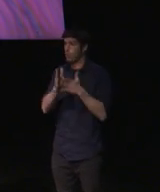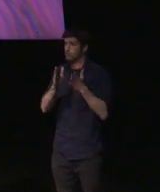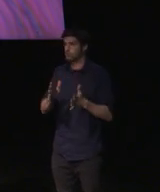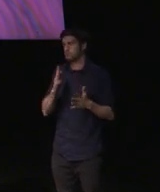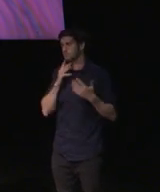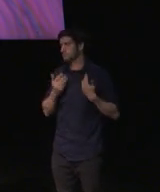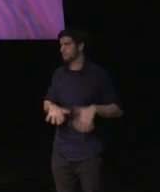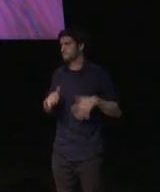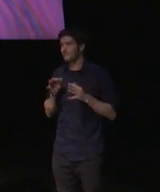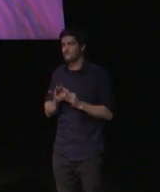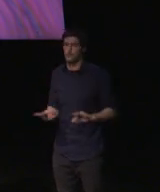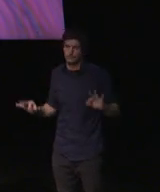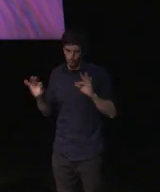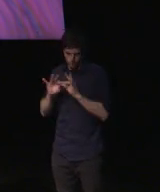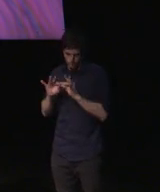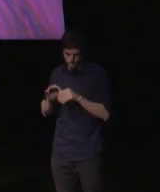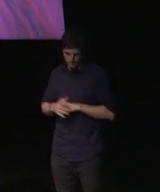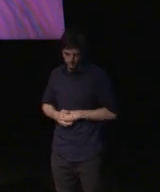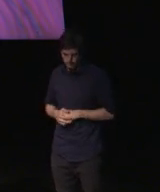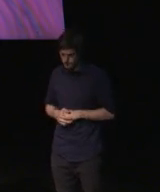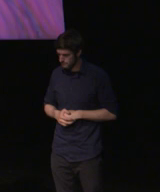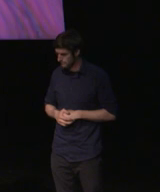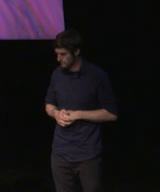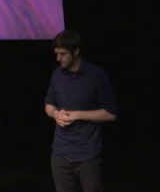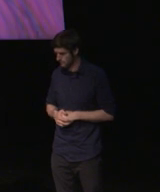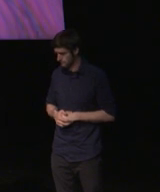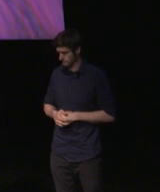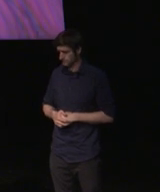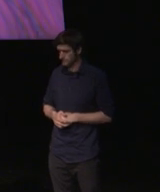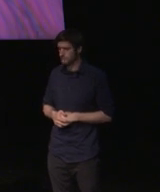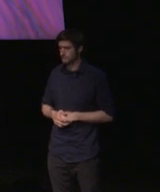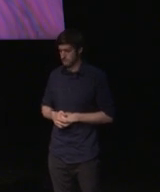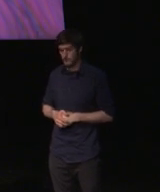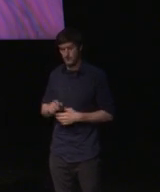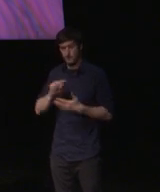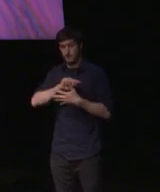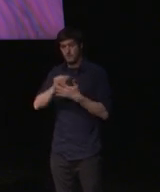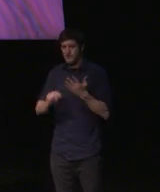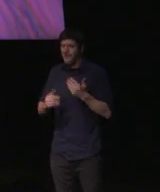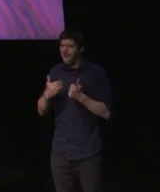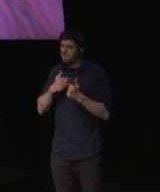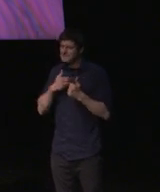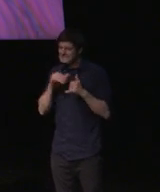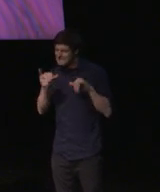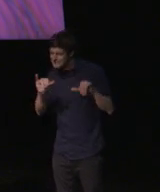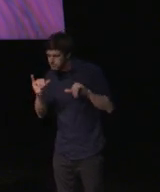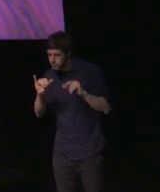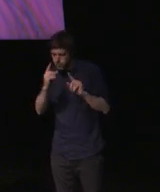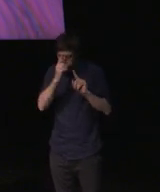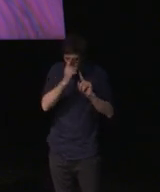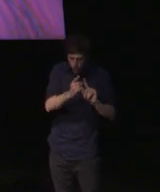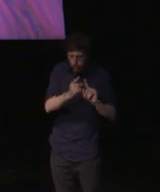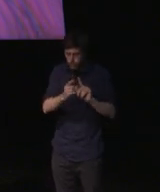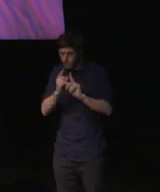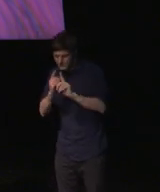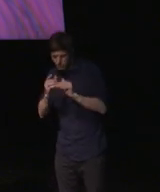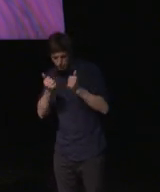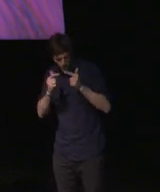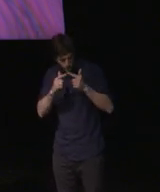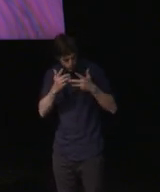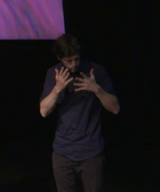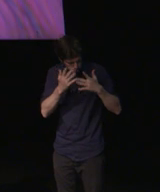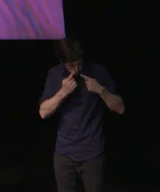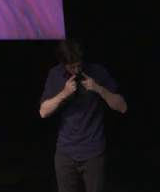have very similar goals and missions and what they're trying to do. But the fact that they all approach their work differently